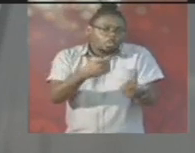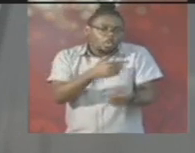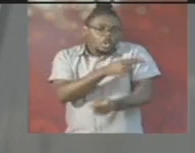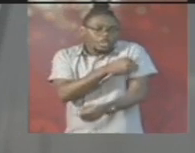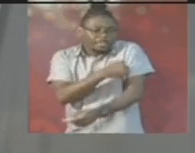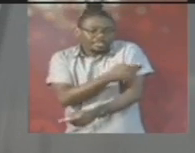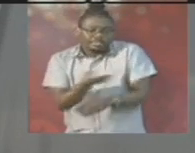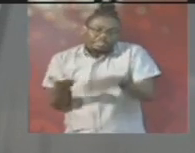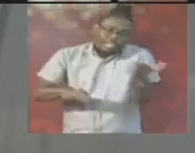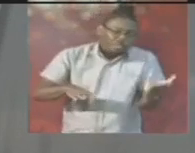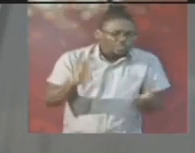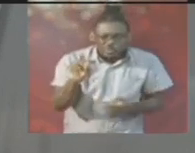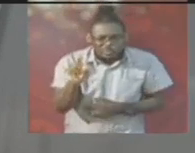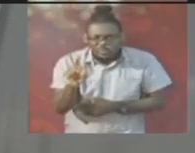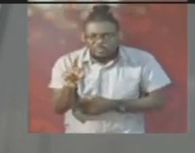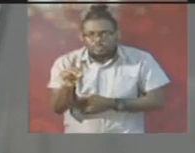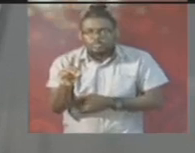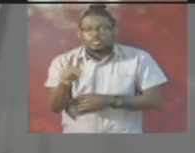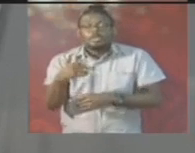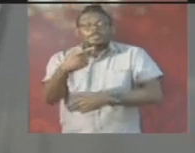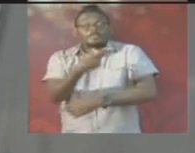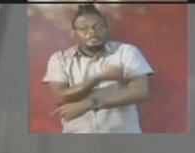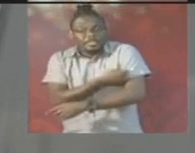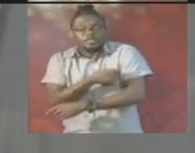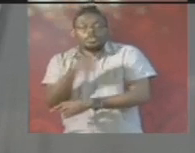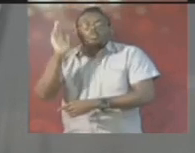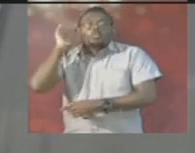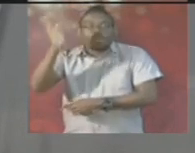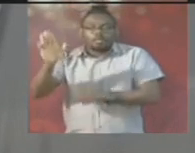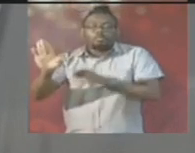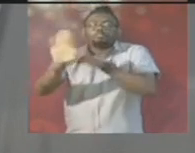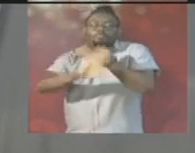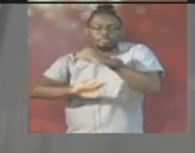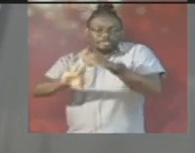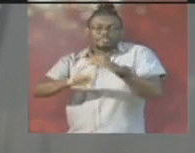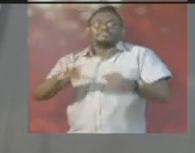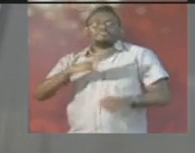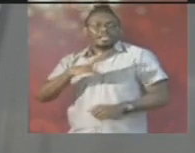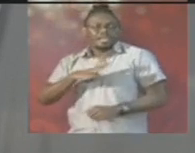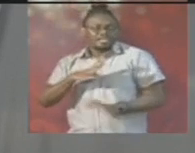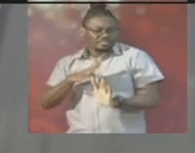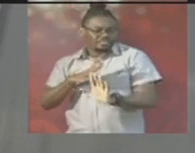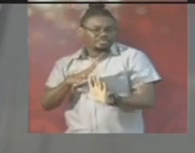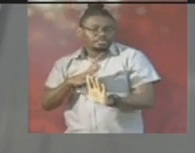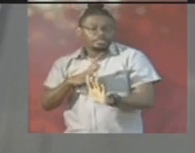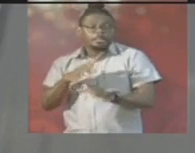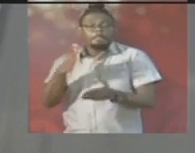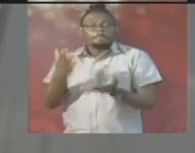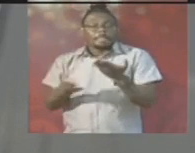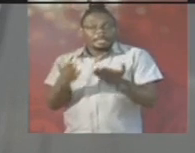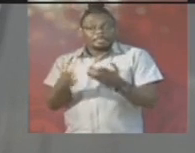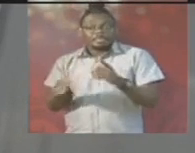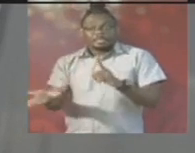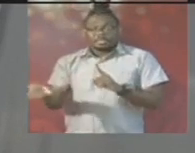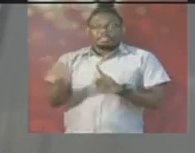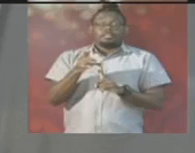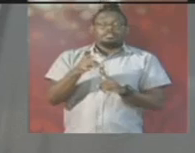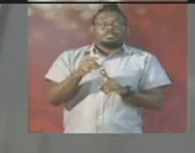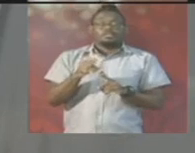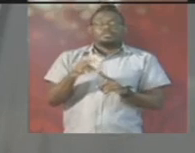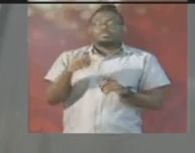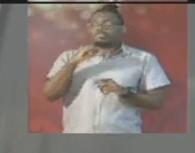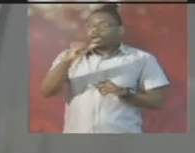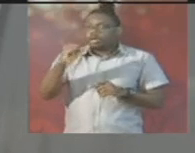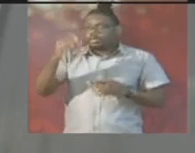where the P1 variant is present or the other variants are detected, it is still worth getting vaccinated. Now, with regards